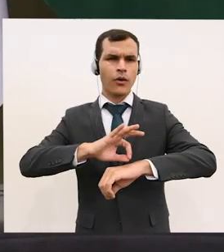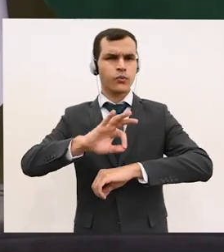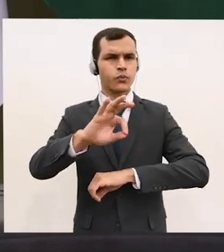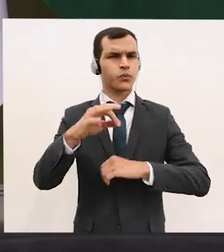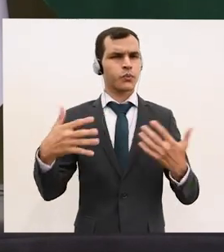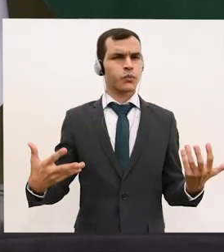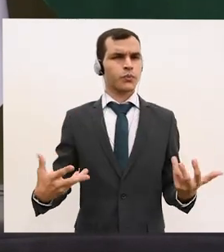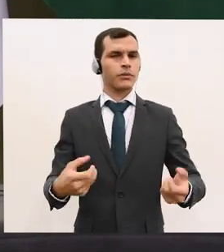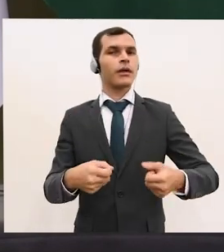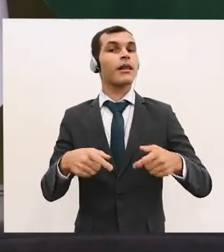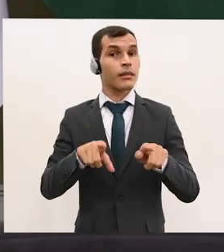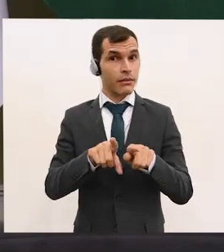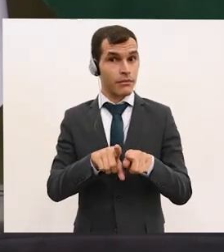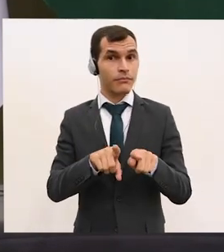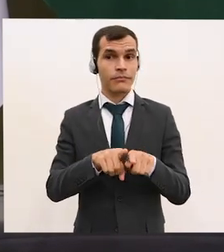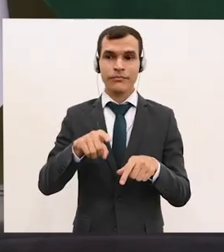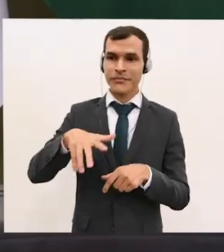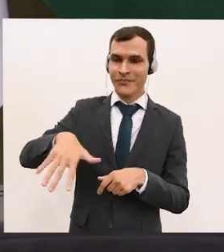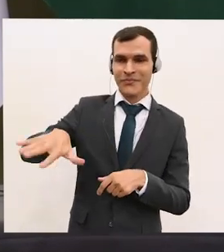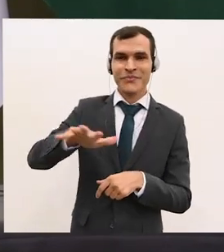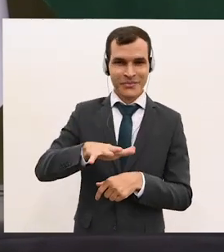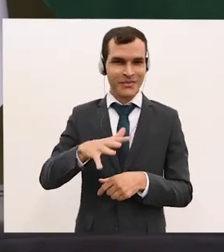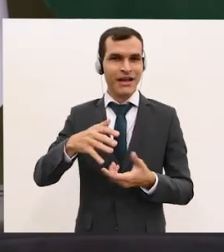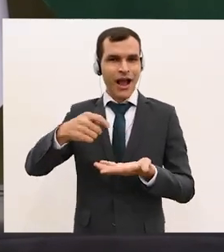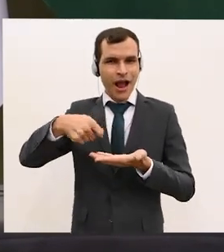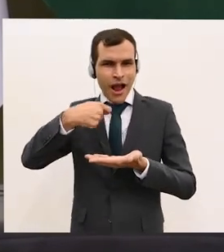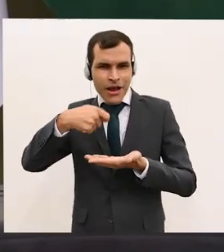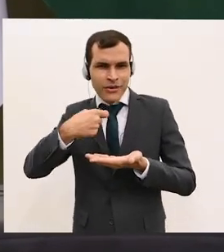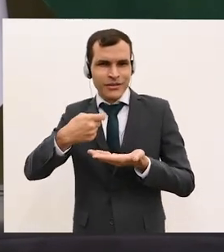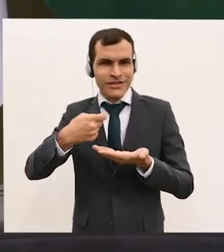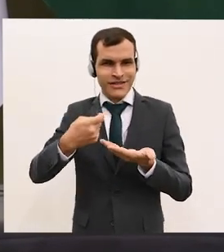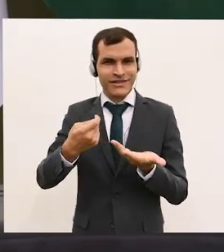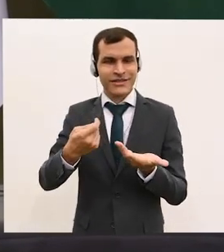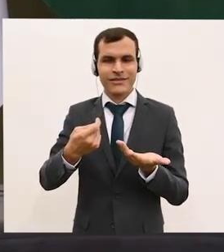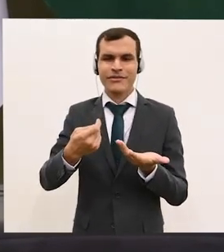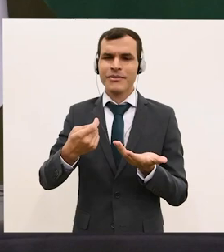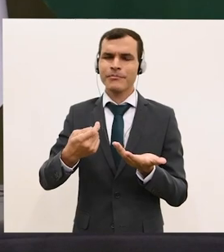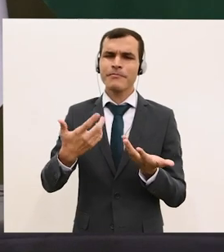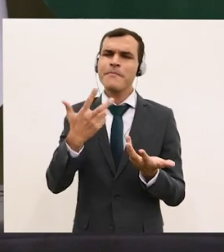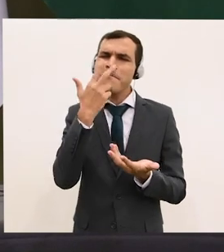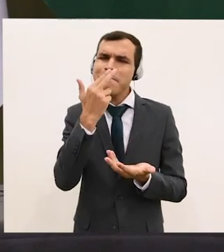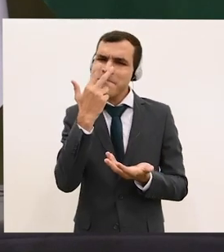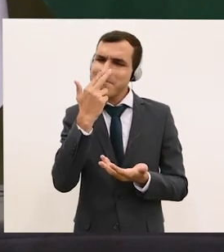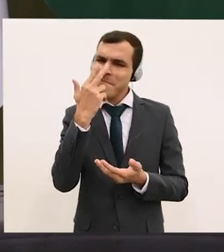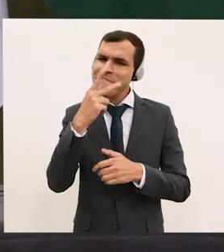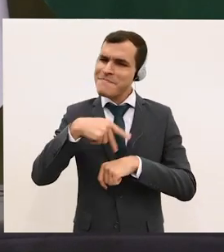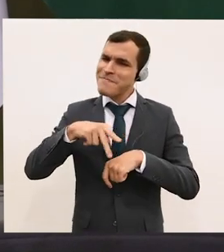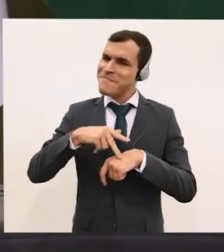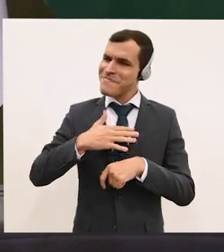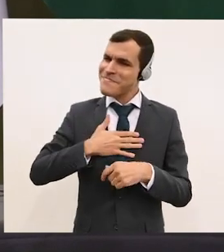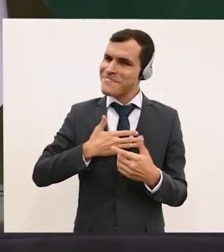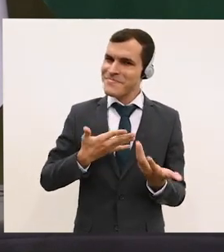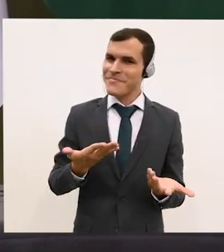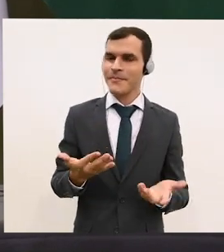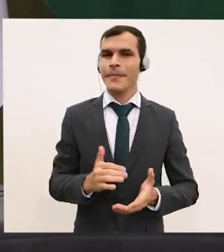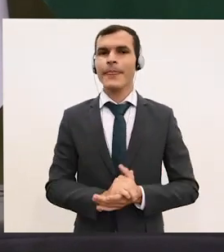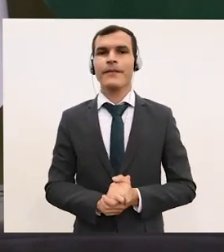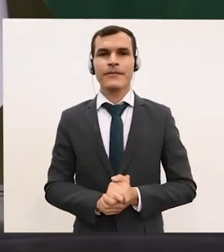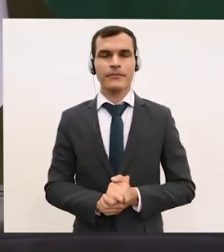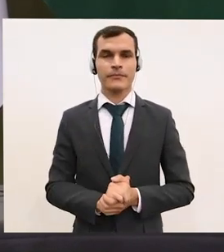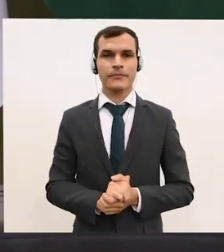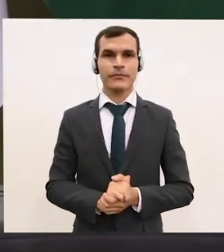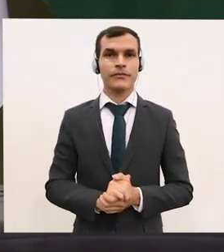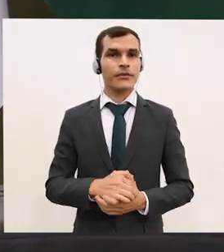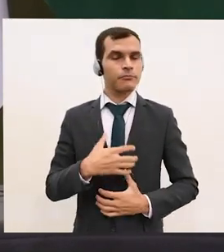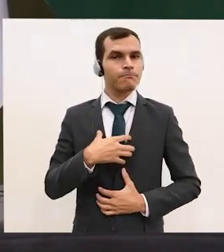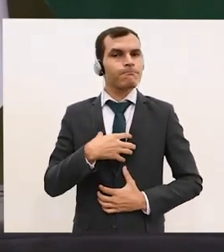which is very similar to food in my country. So it's been a very, very nice welcome, and